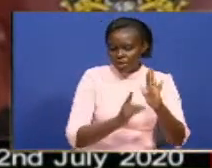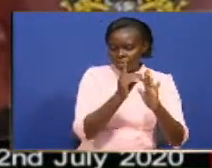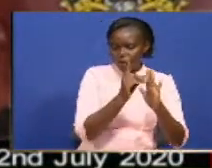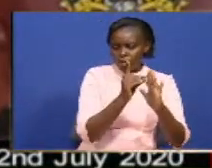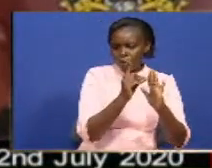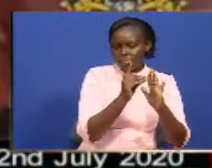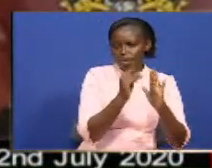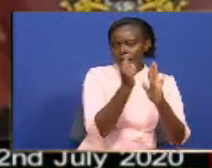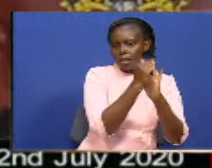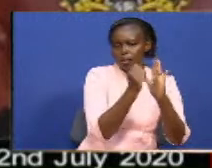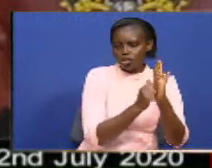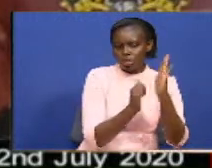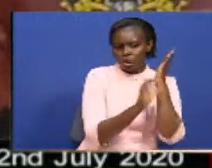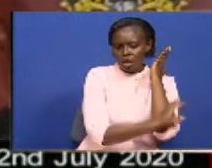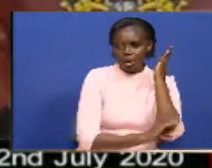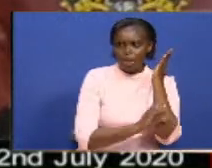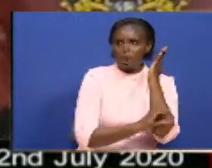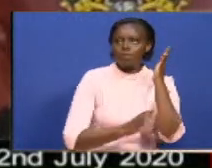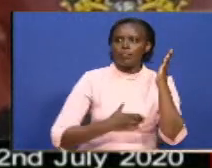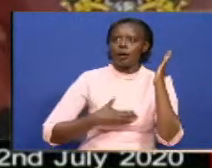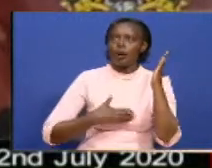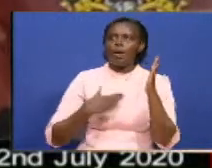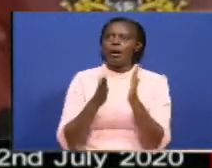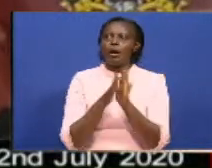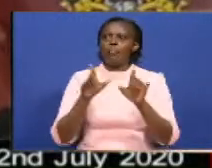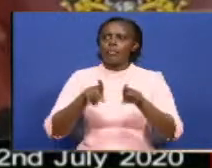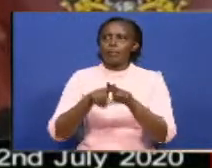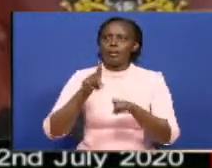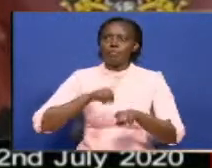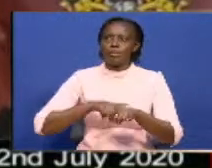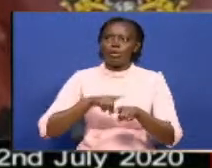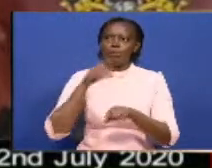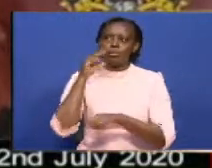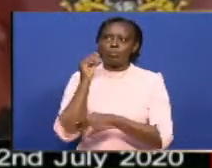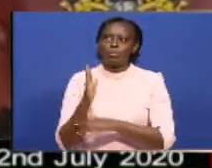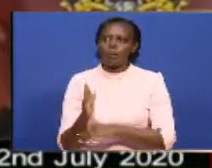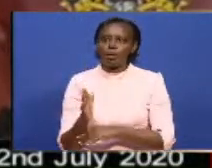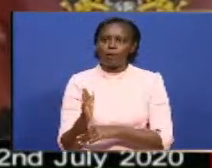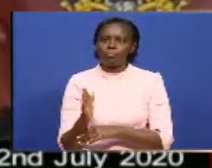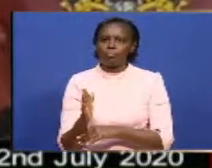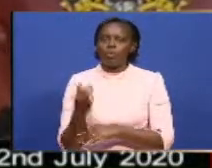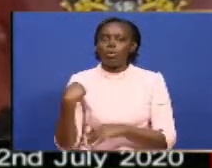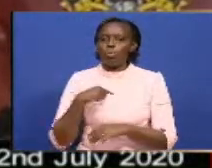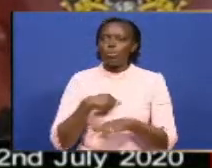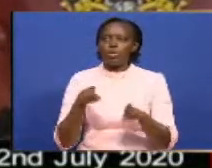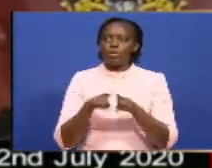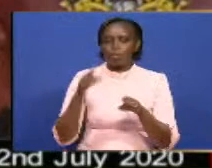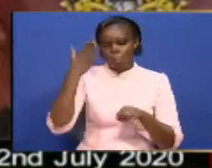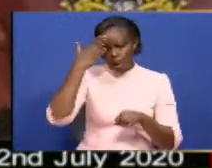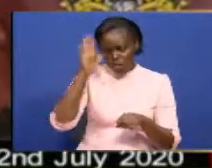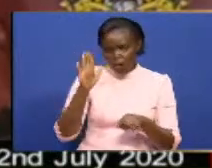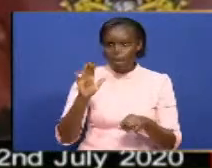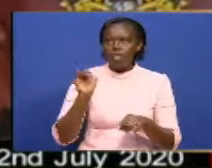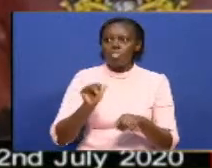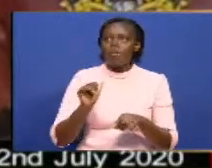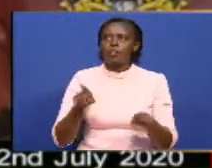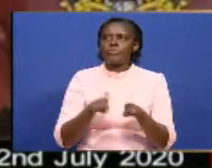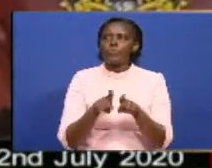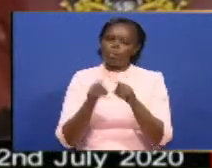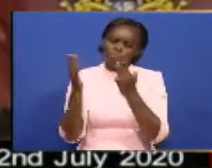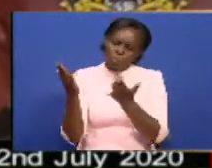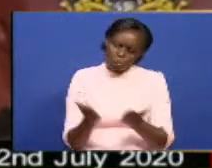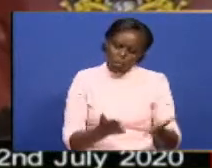agenda of our country. And also, Madam Speaker, we are also aware that even as we host